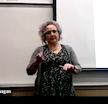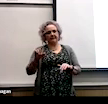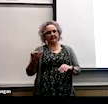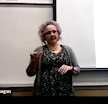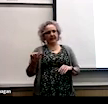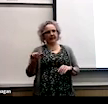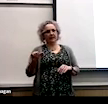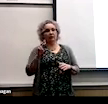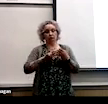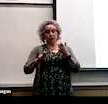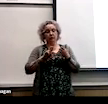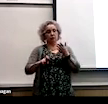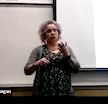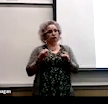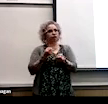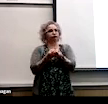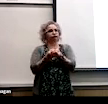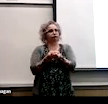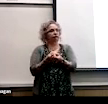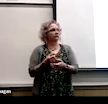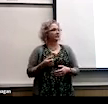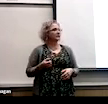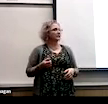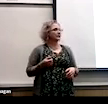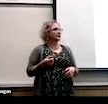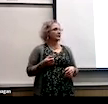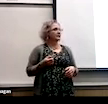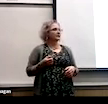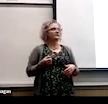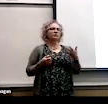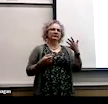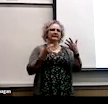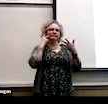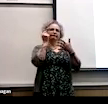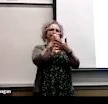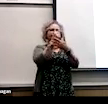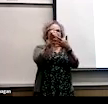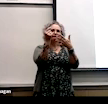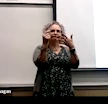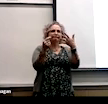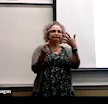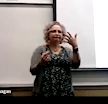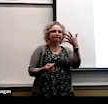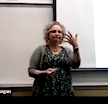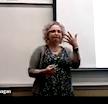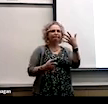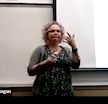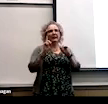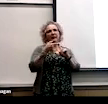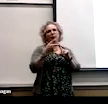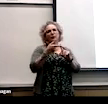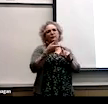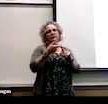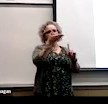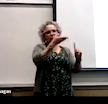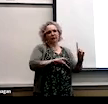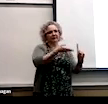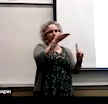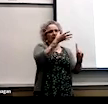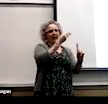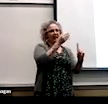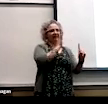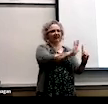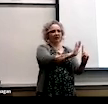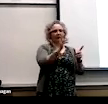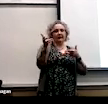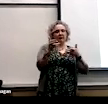research supported, and essentially this is looking at a bunch of different things about you and your own interaction with your healthcare. So this is